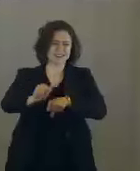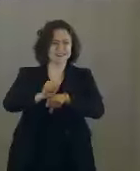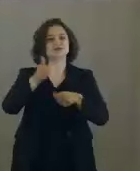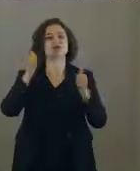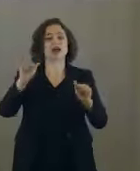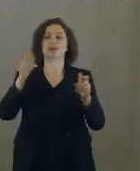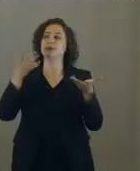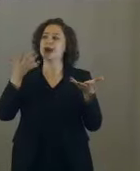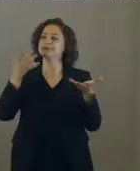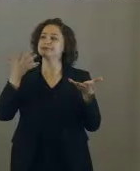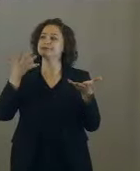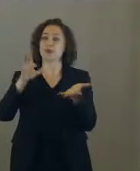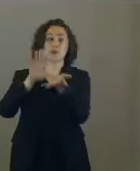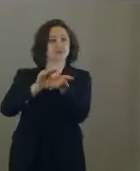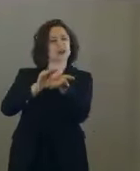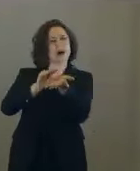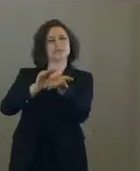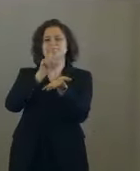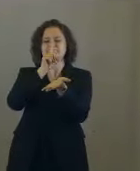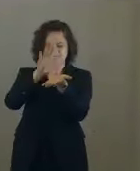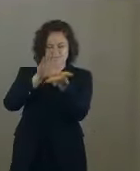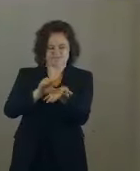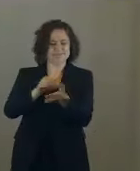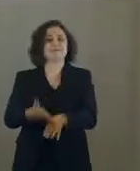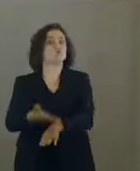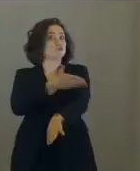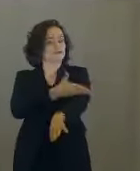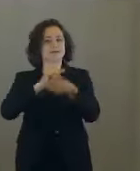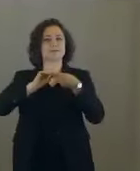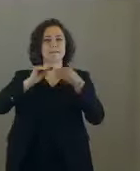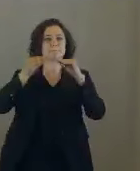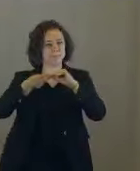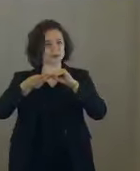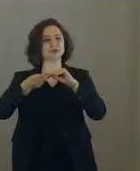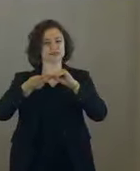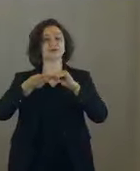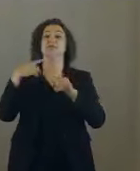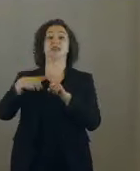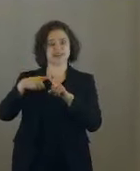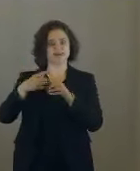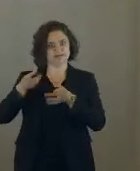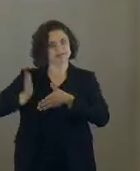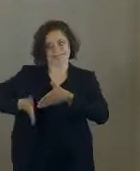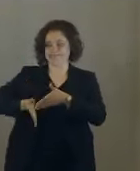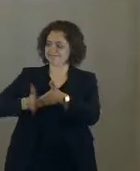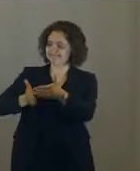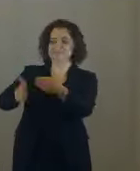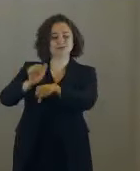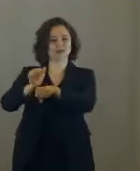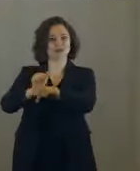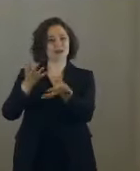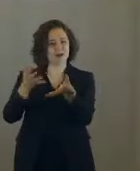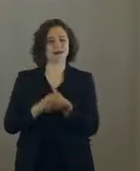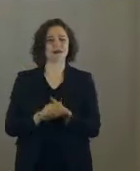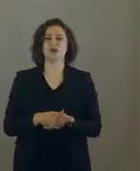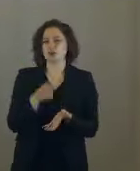reducing, or I would call it improving all these numbers and the rate in which they're being completed. Can you just give us a little bit more